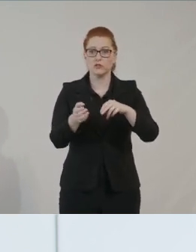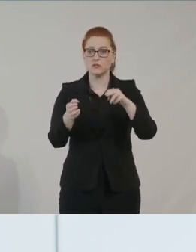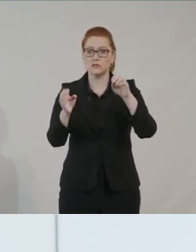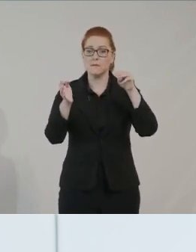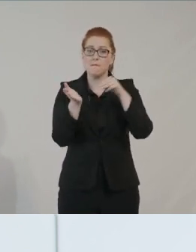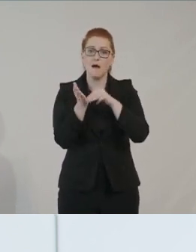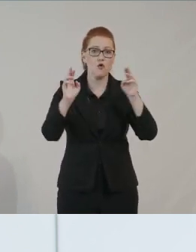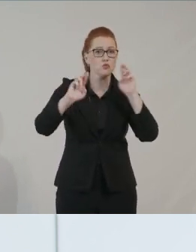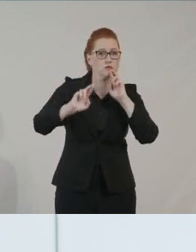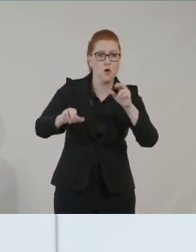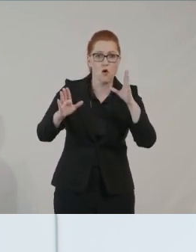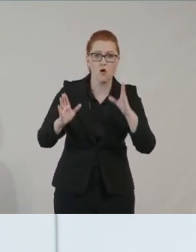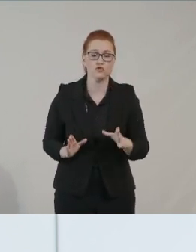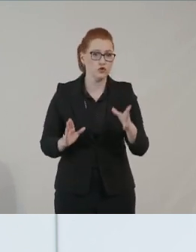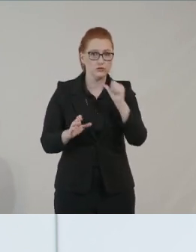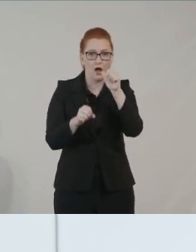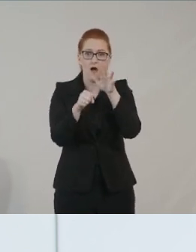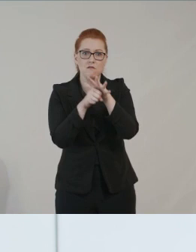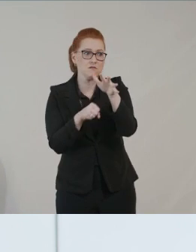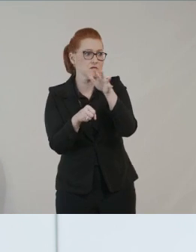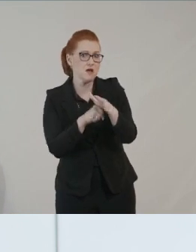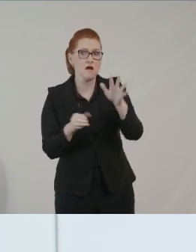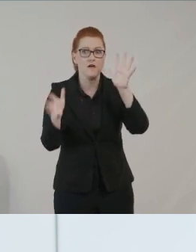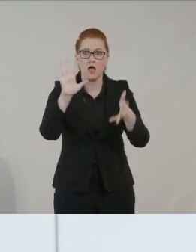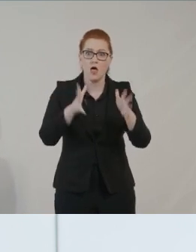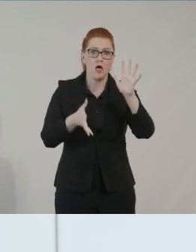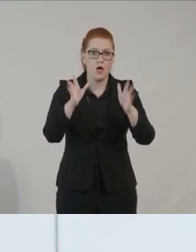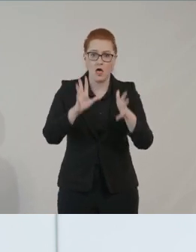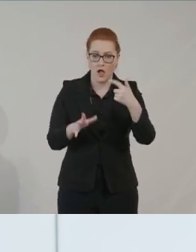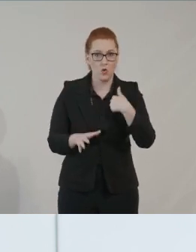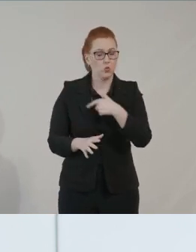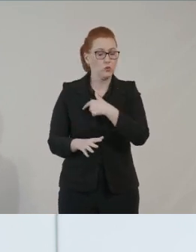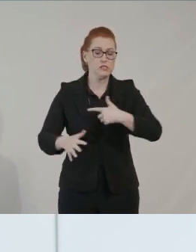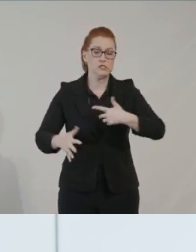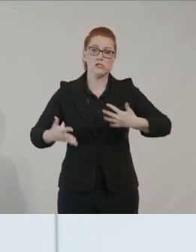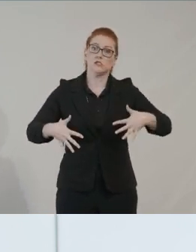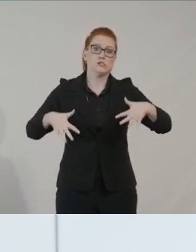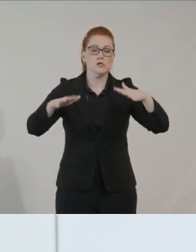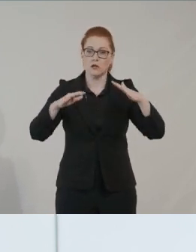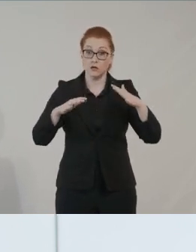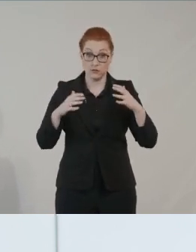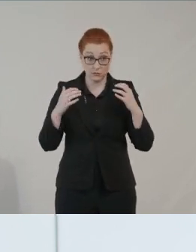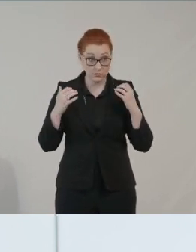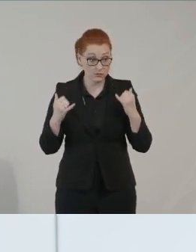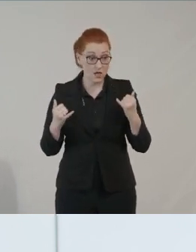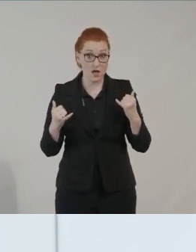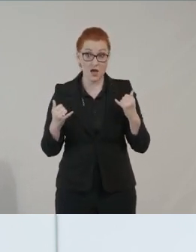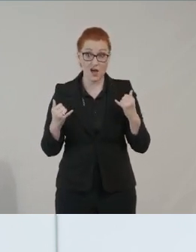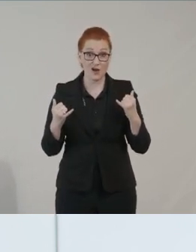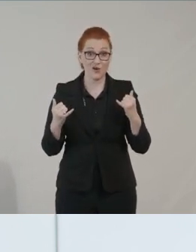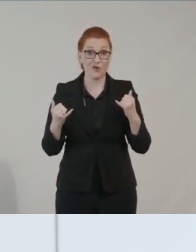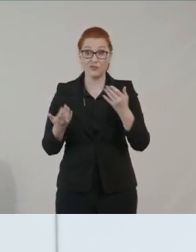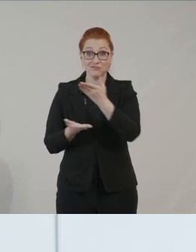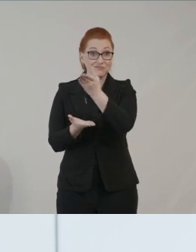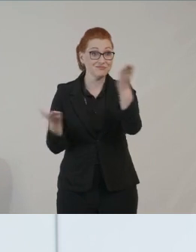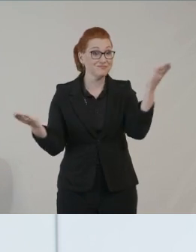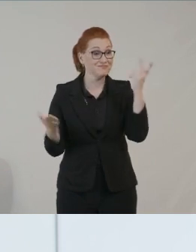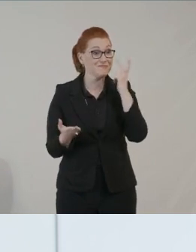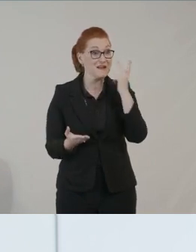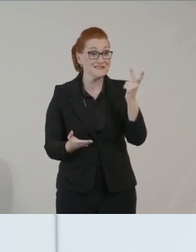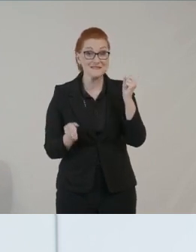that are providing tests, correctional officers, etc. Today I'm looking out, I see many of you in some